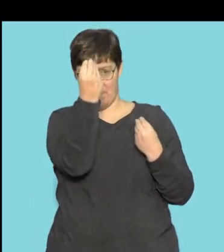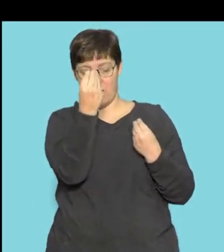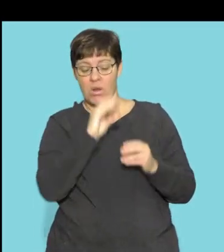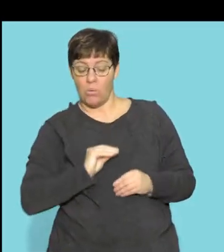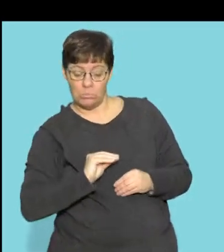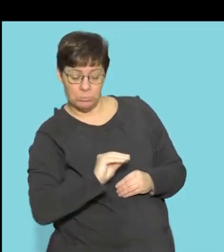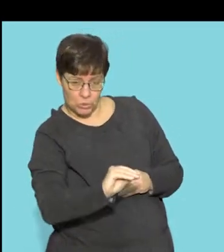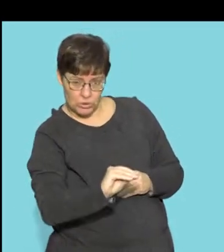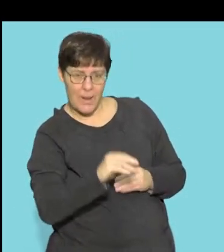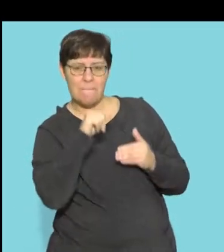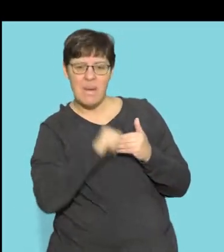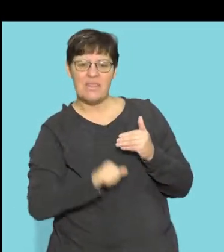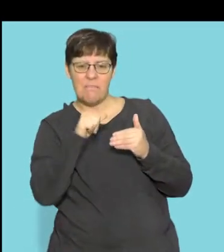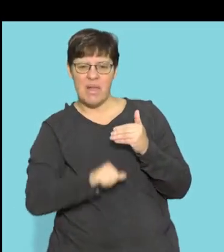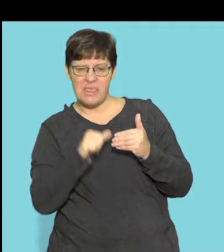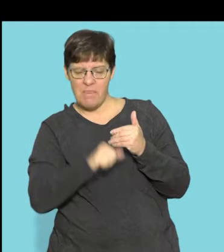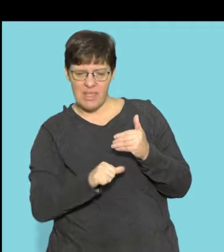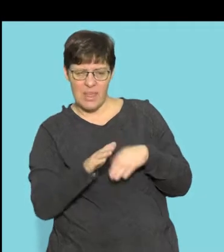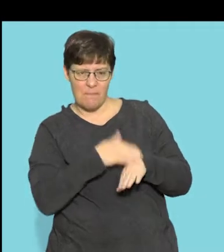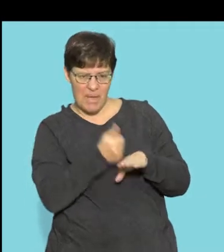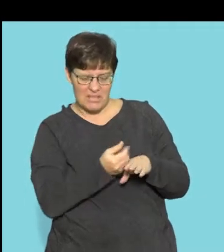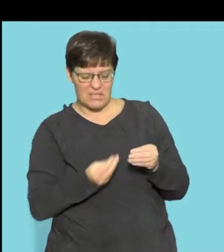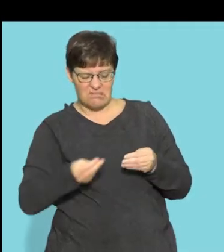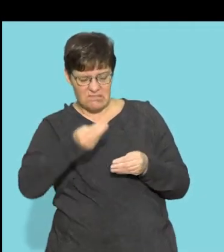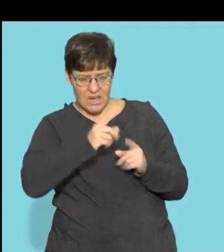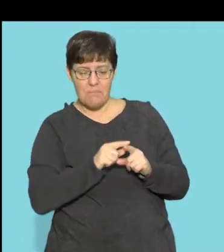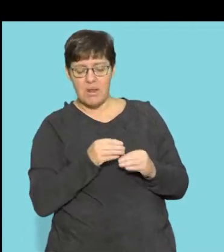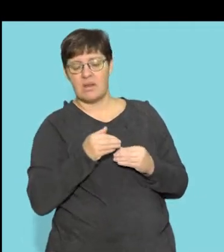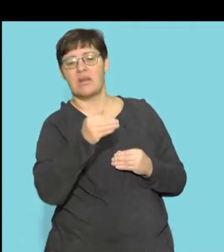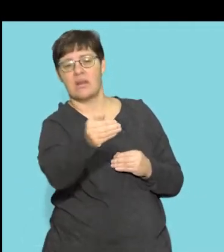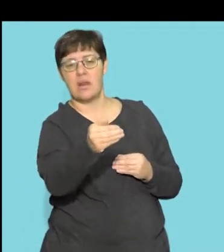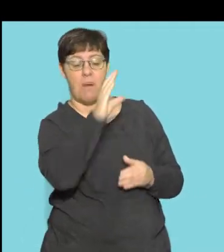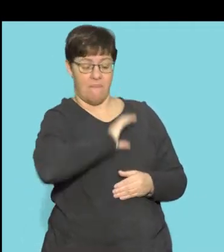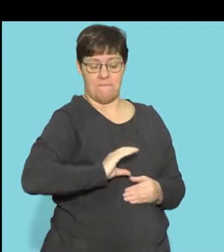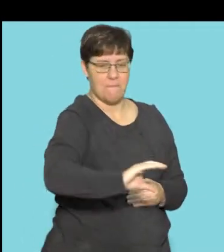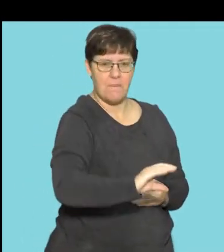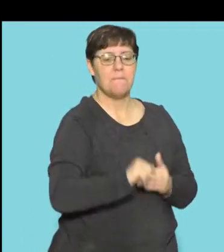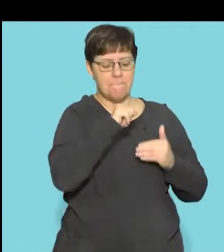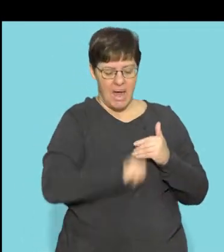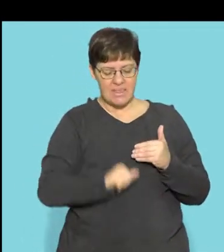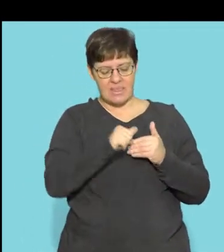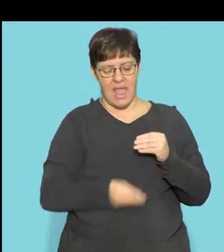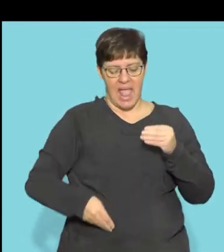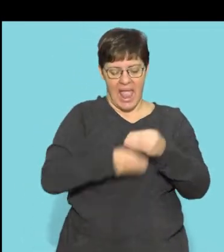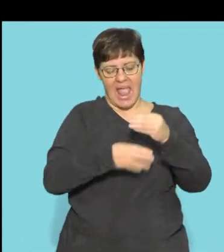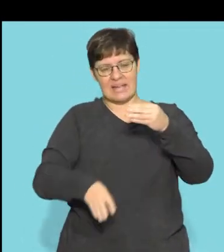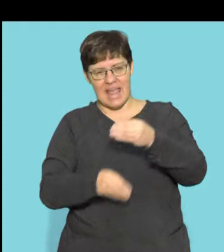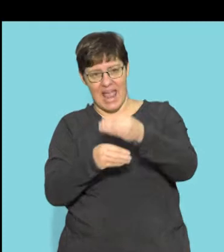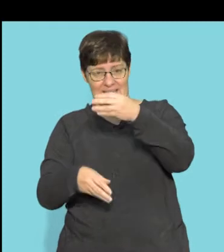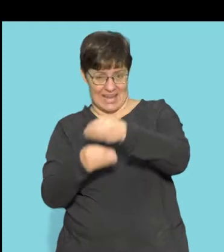a month-to-month basis, not a lump sum value, because that one is a compound interest